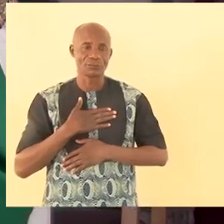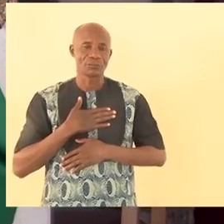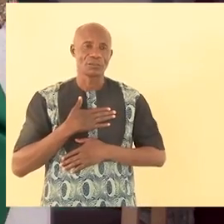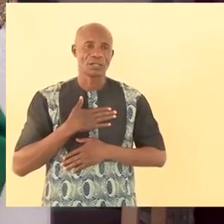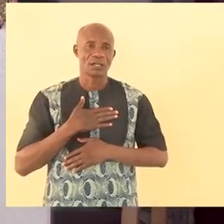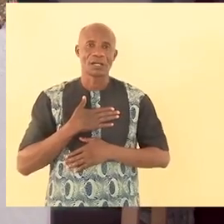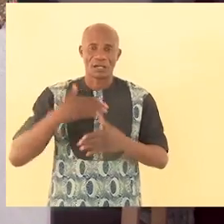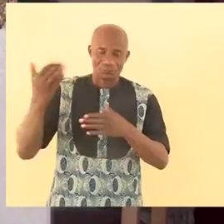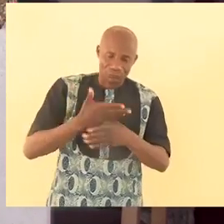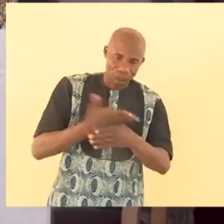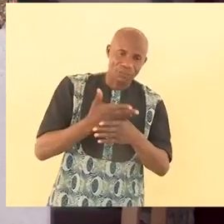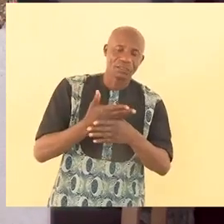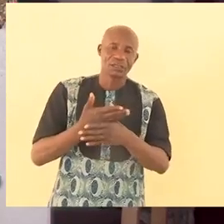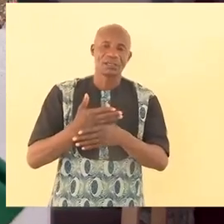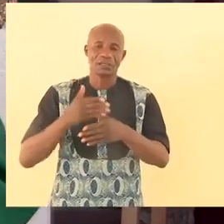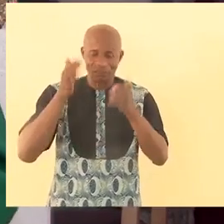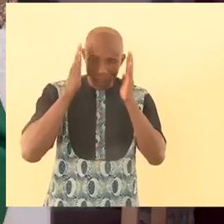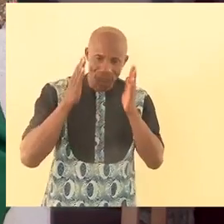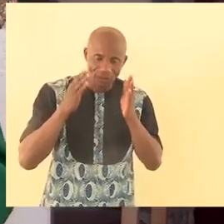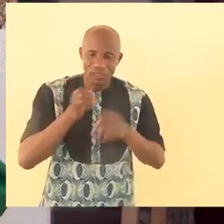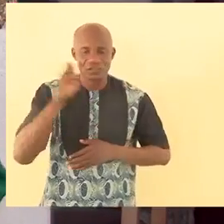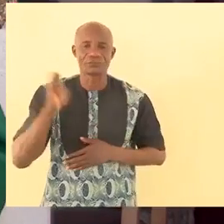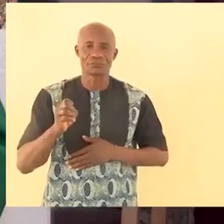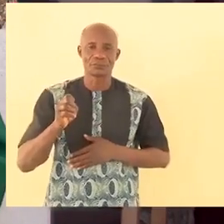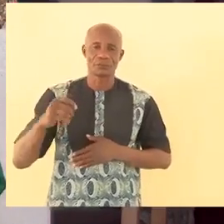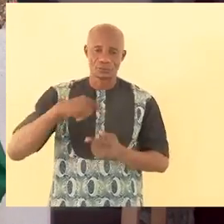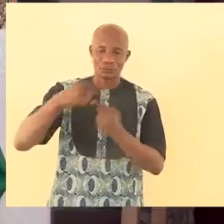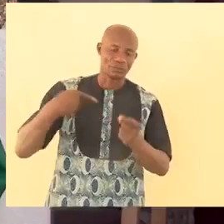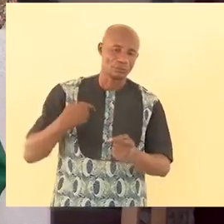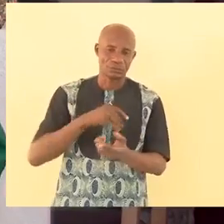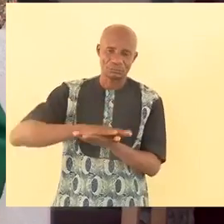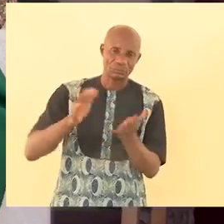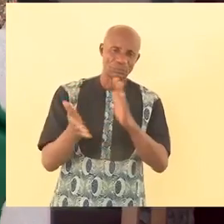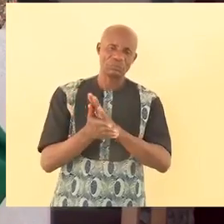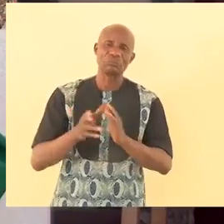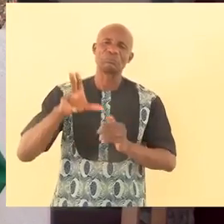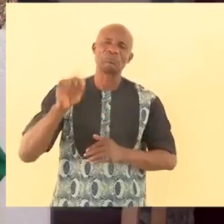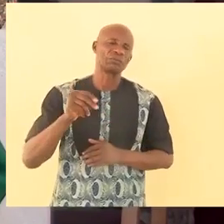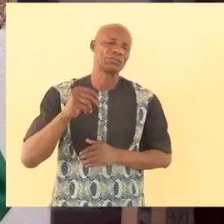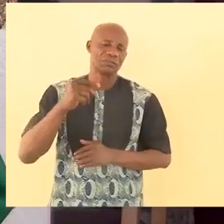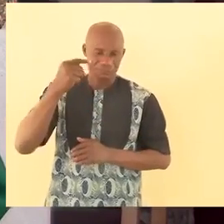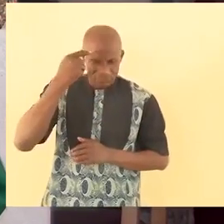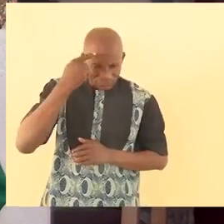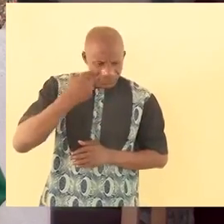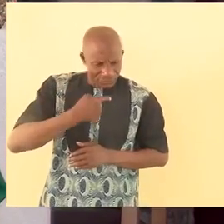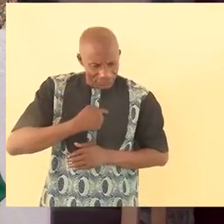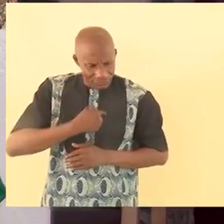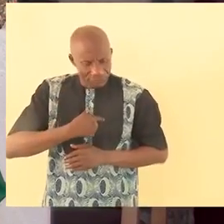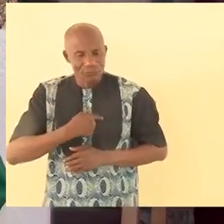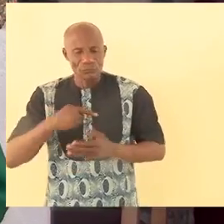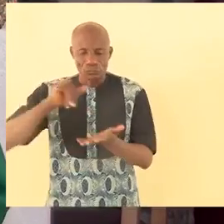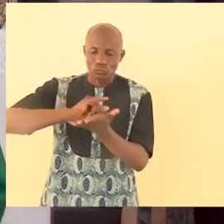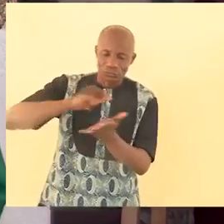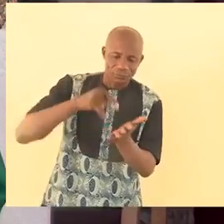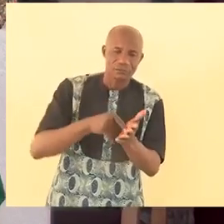it distracts from evil and the injustices that are around us, when we become insensitive because of laughter